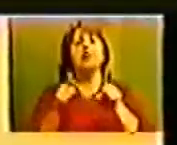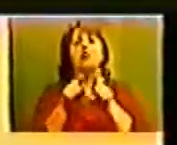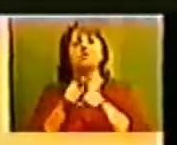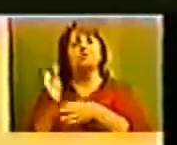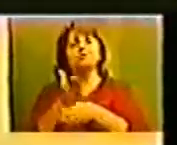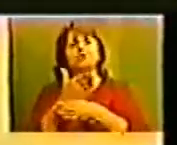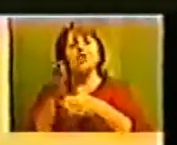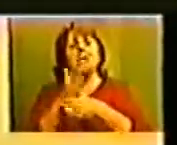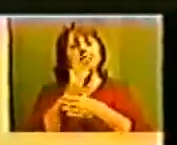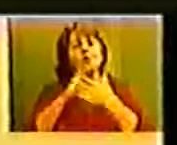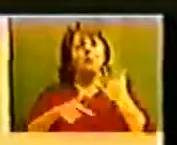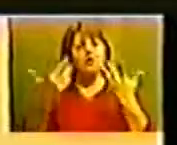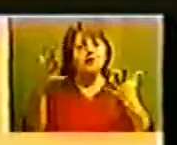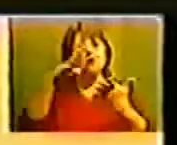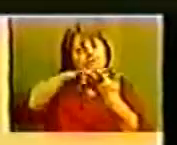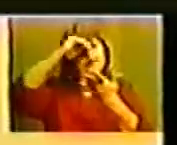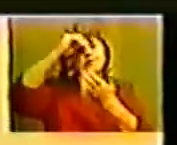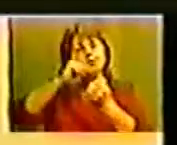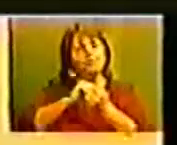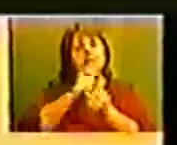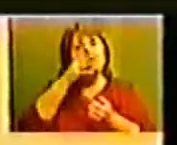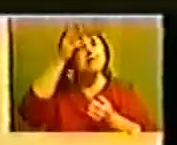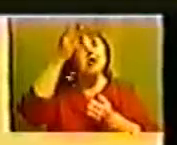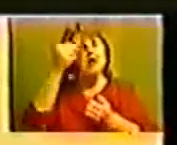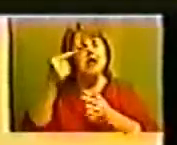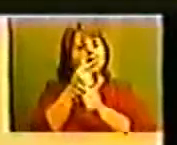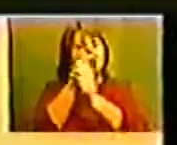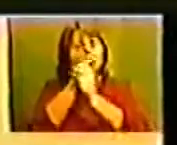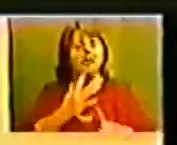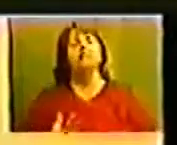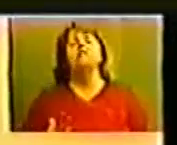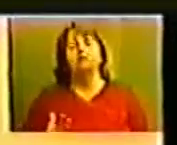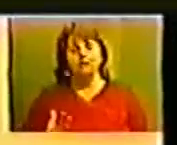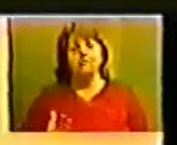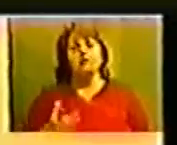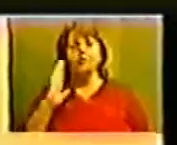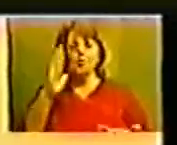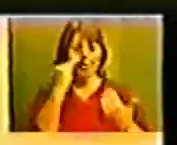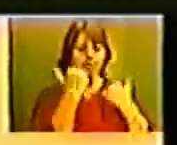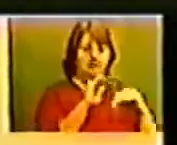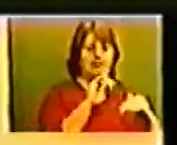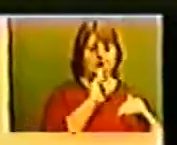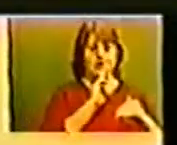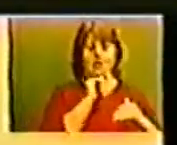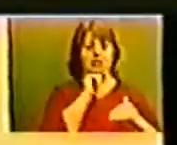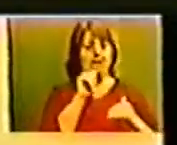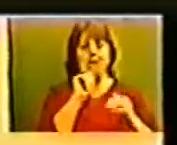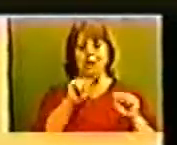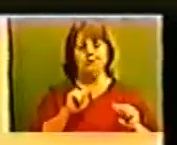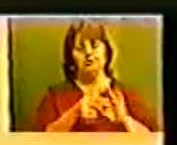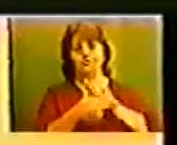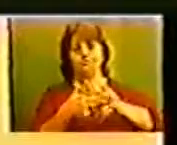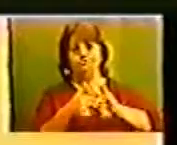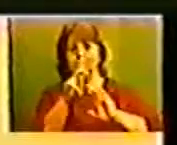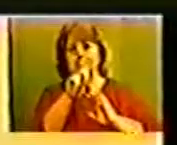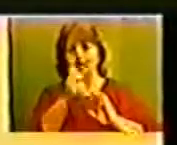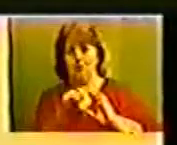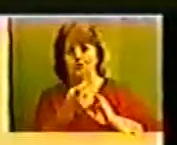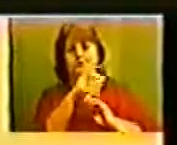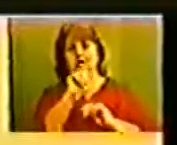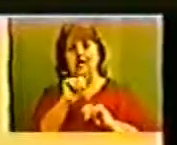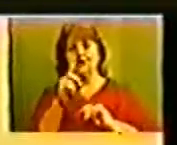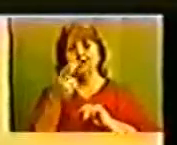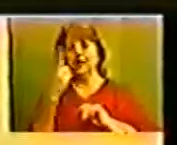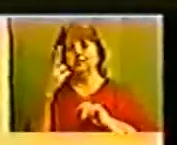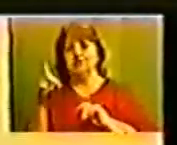share what you have learned with the parent or the guardian. Your limitations are that you are not able to diagnose ADHD and